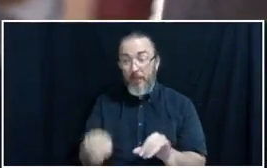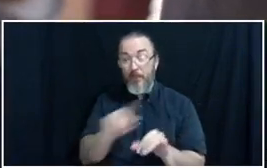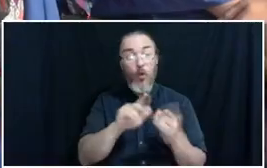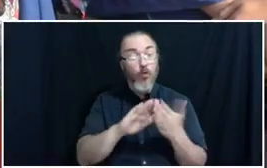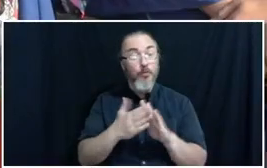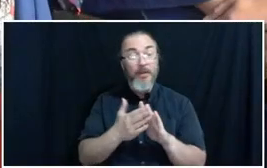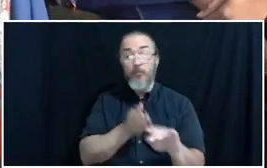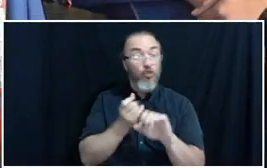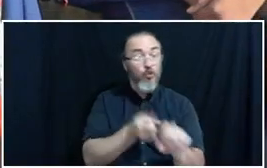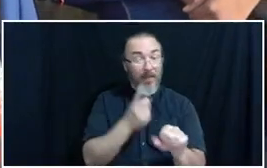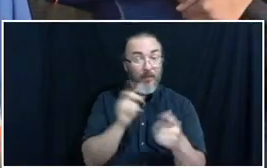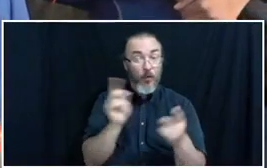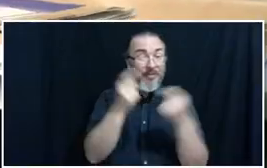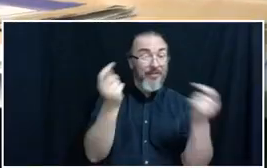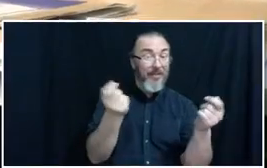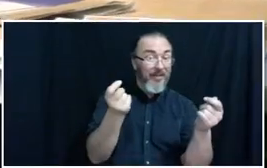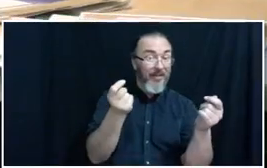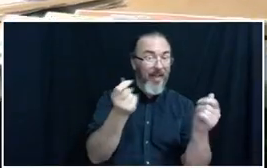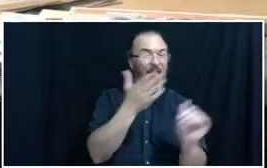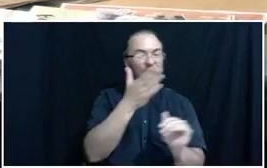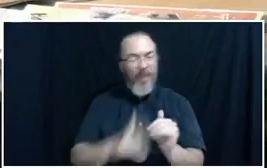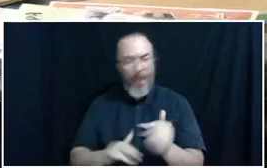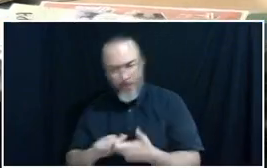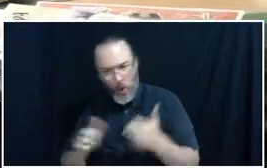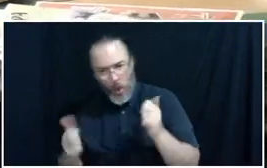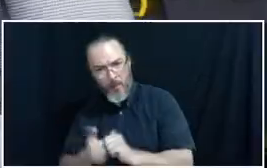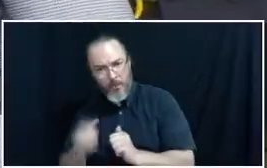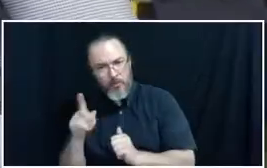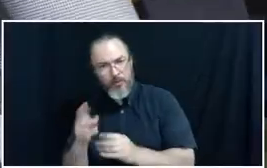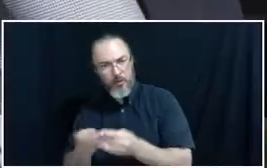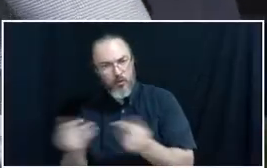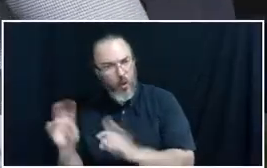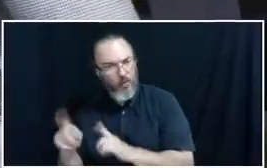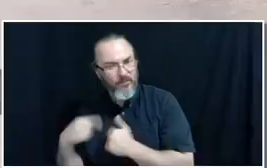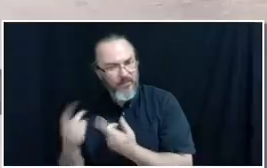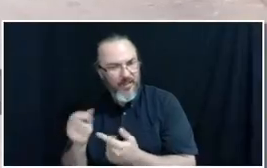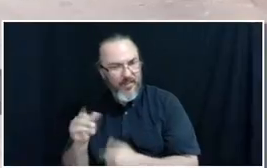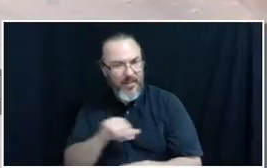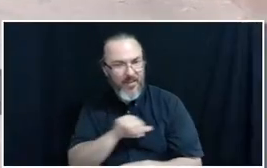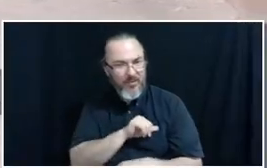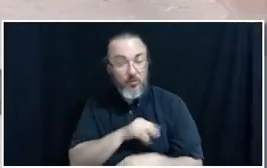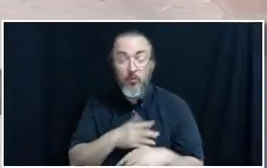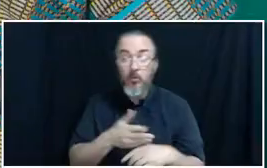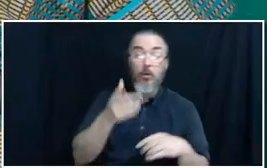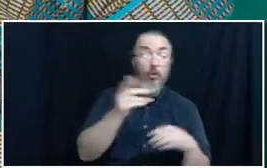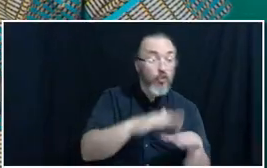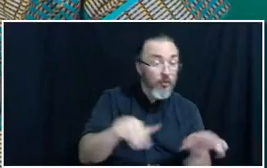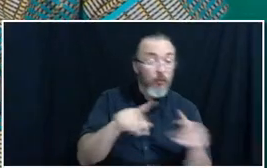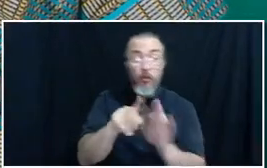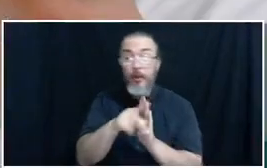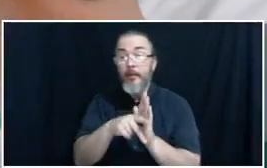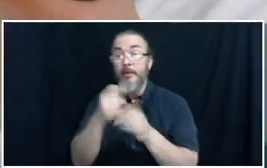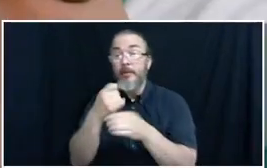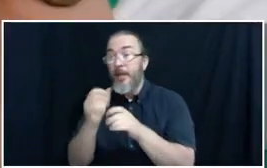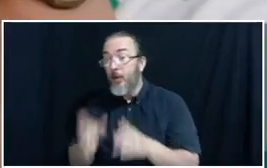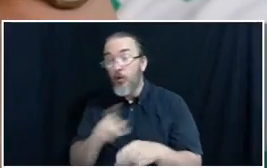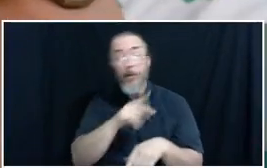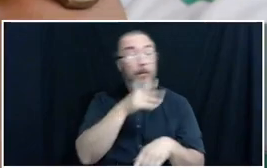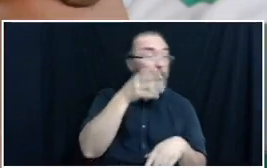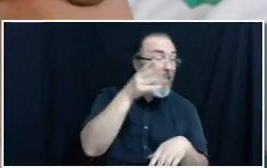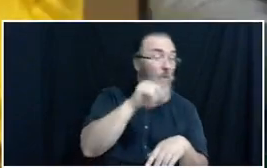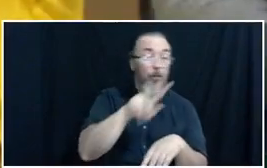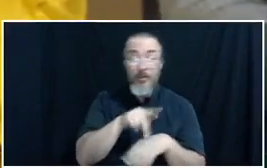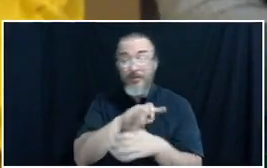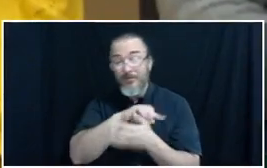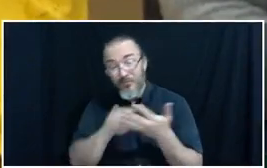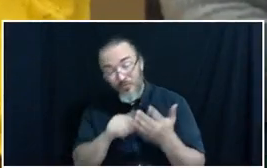as problems to be solved. From children to policymakers, parents to principals, everyone will need